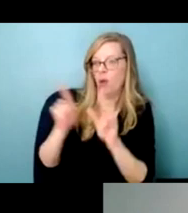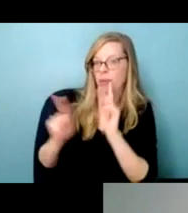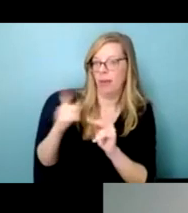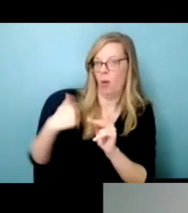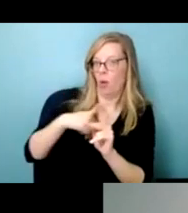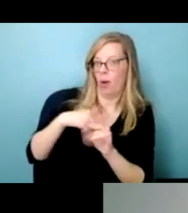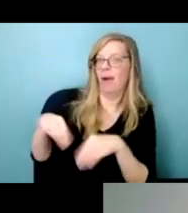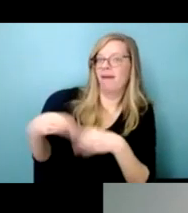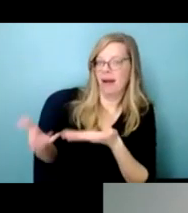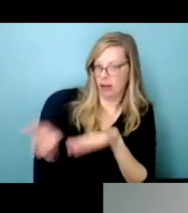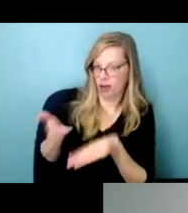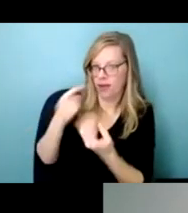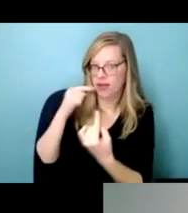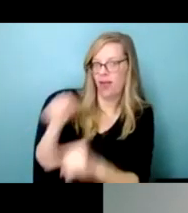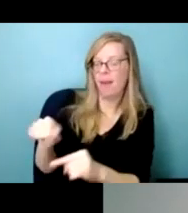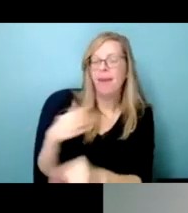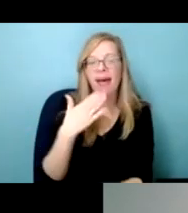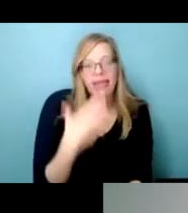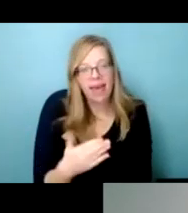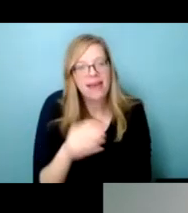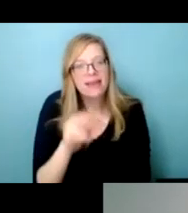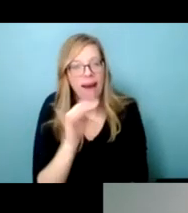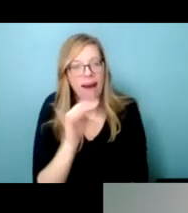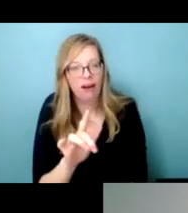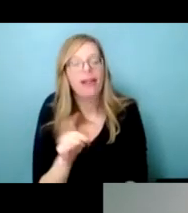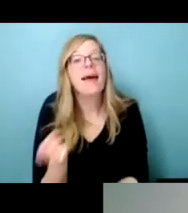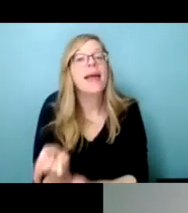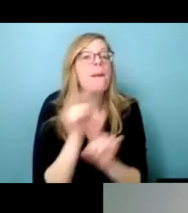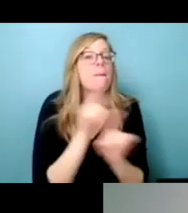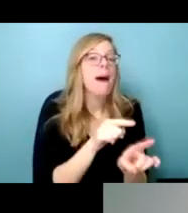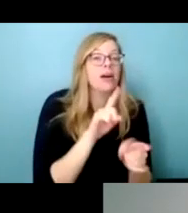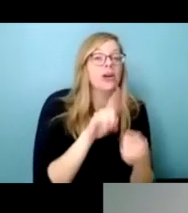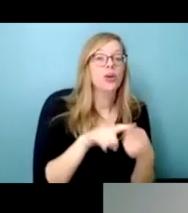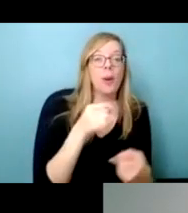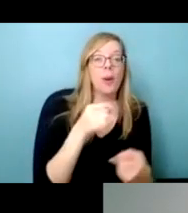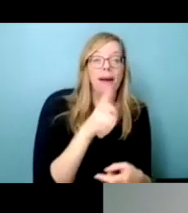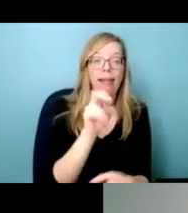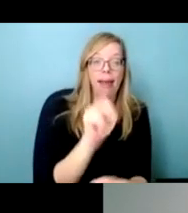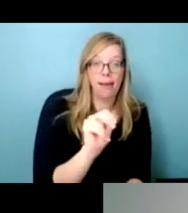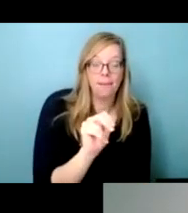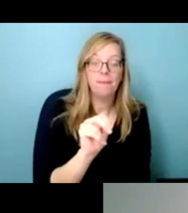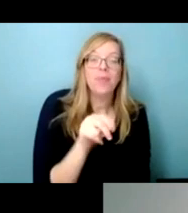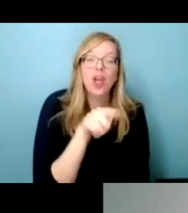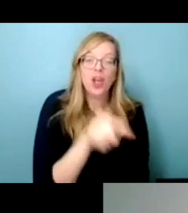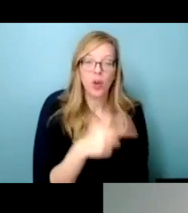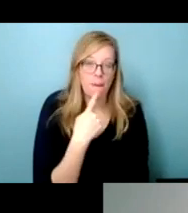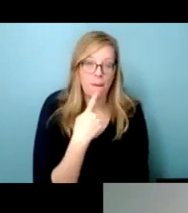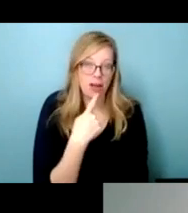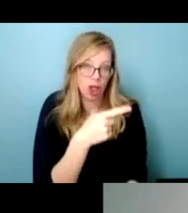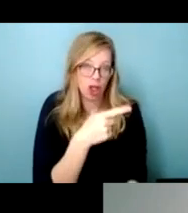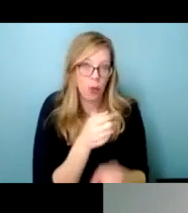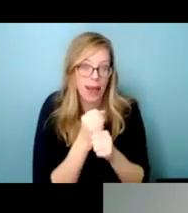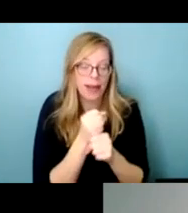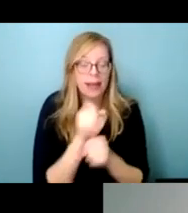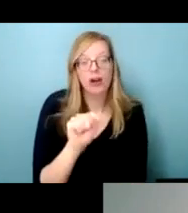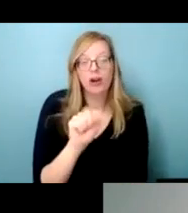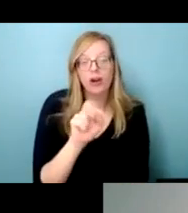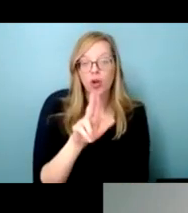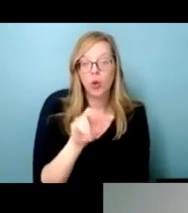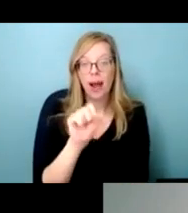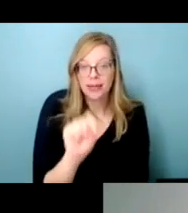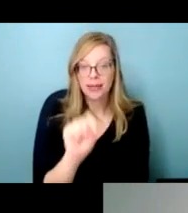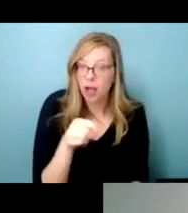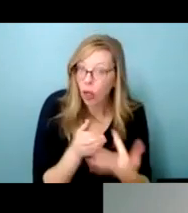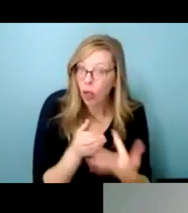Awesome. Thanks, Michael. Glenn, I want to circle back to you because you mentioned that you are receiving a trust through, did you say the